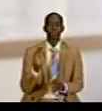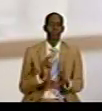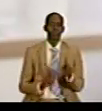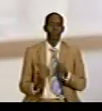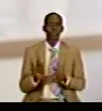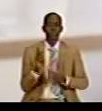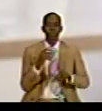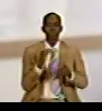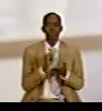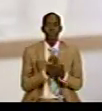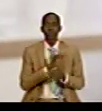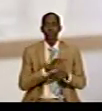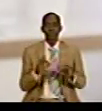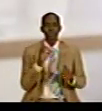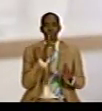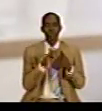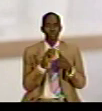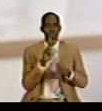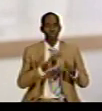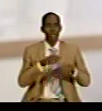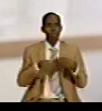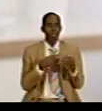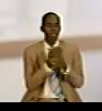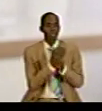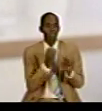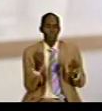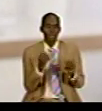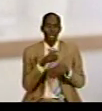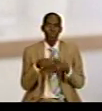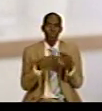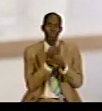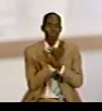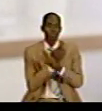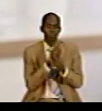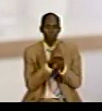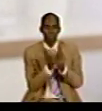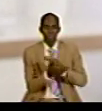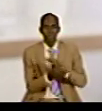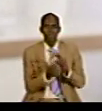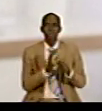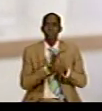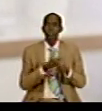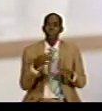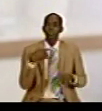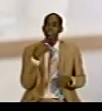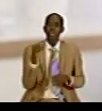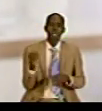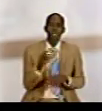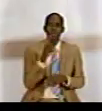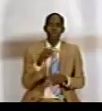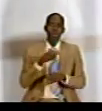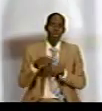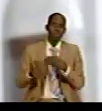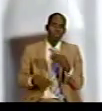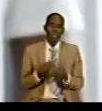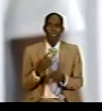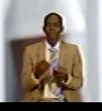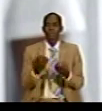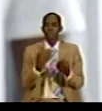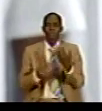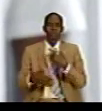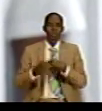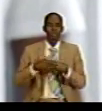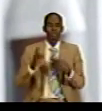talk to men about salvation, about repentance, the people who don't talk to anyone about reconciling with